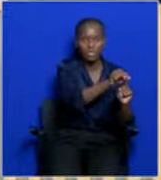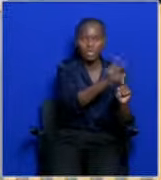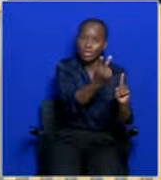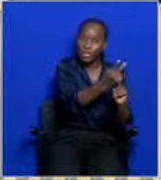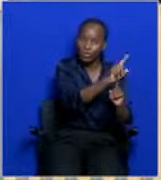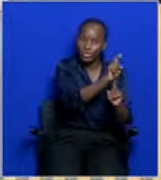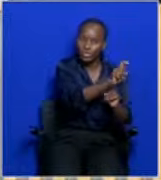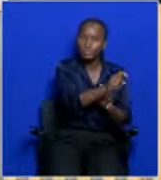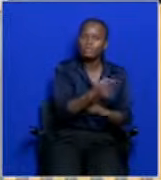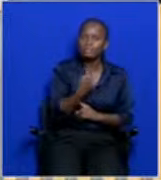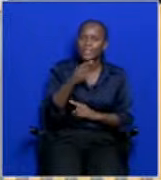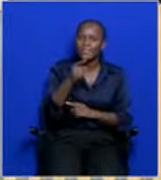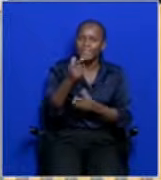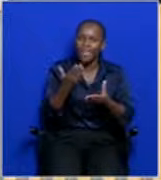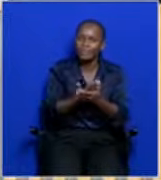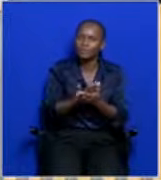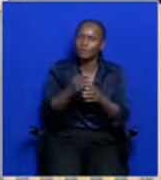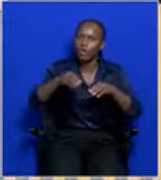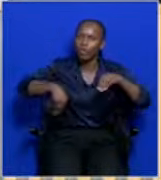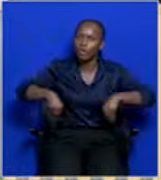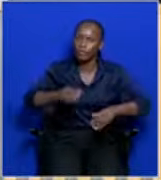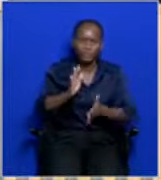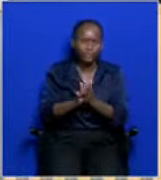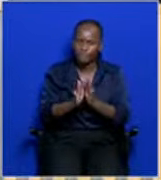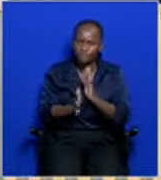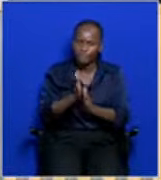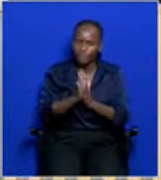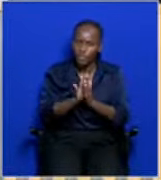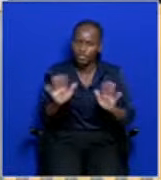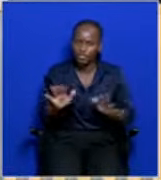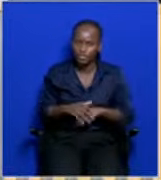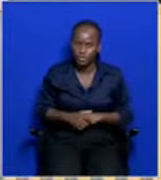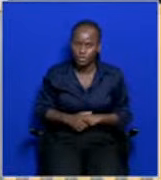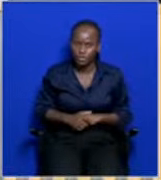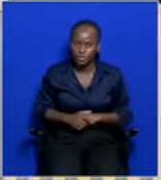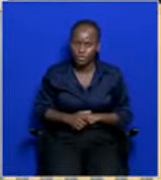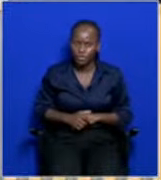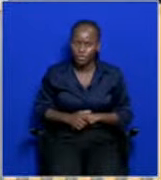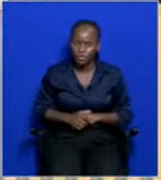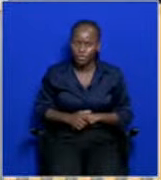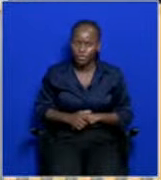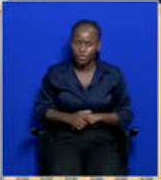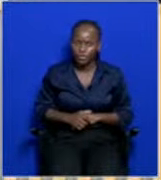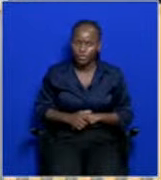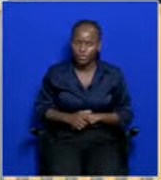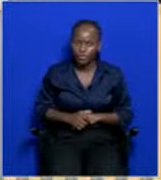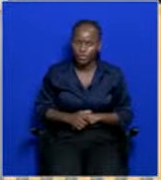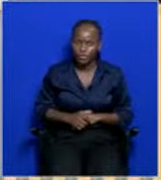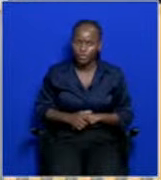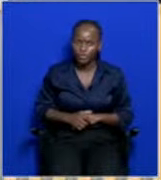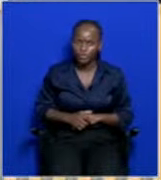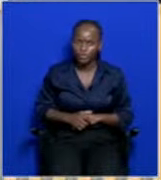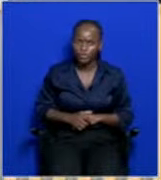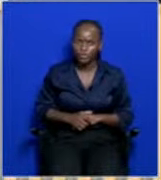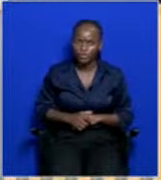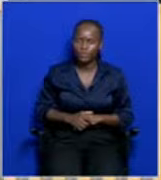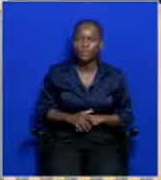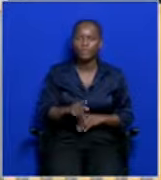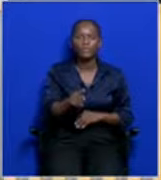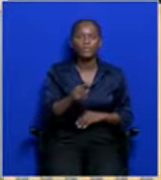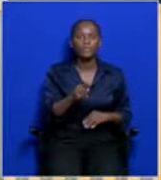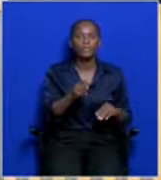with this word salad that Brigadier Mkwanazi puts forward as a commander